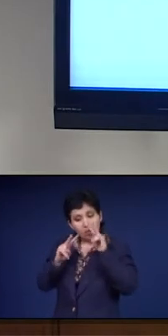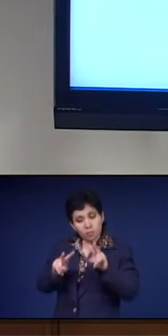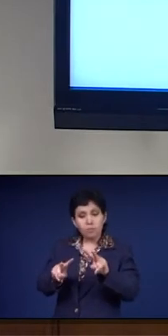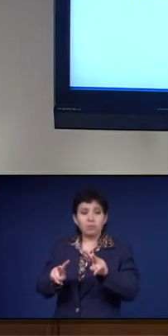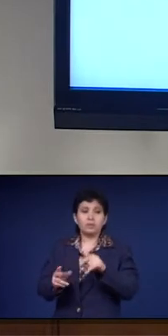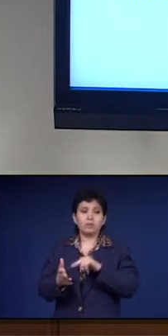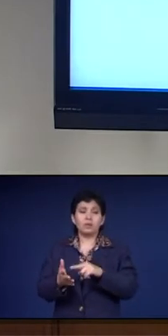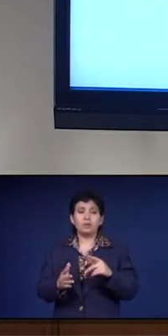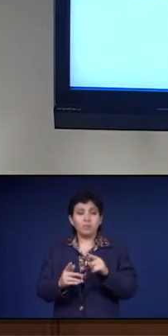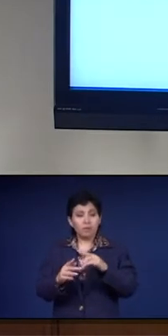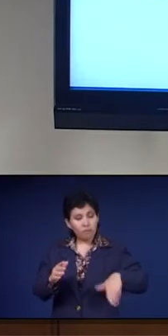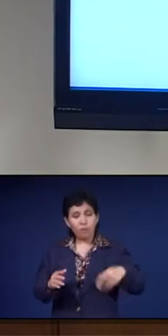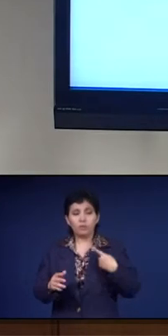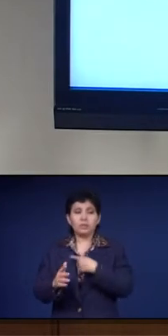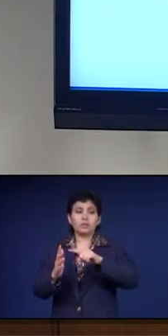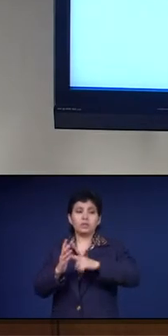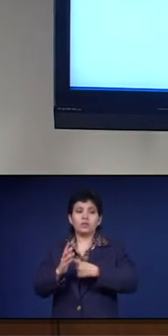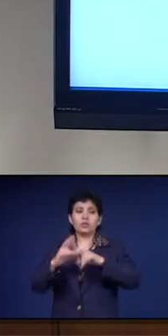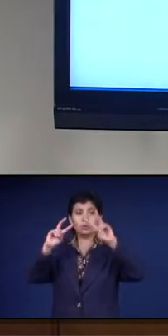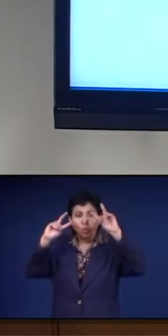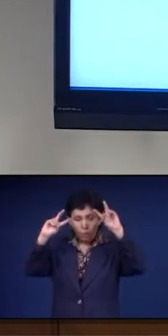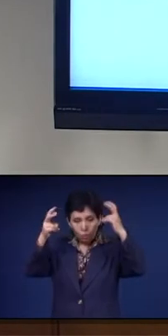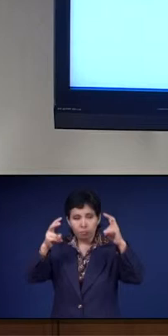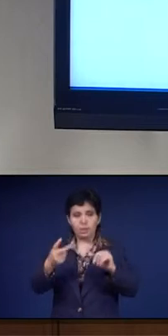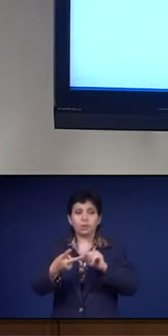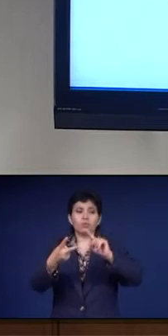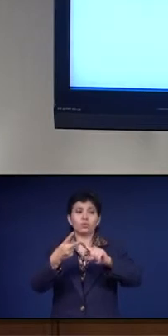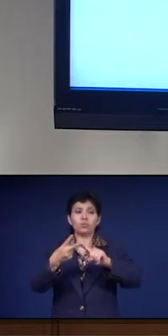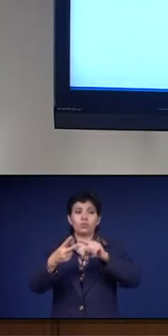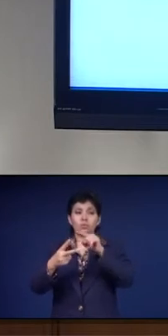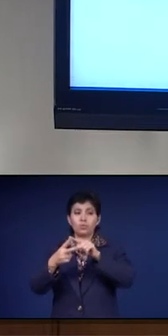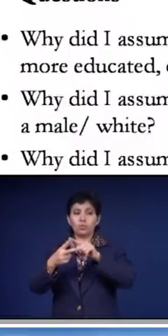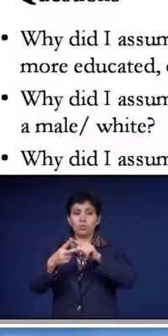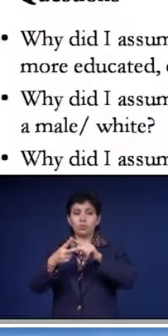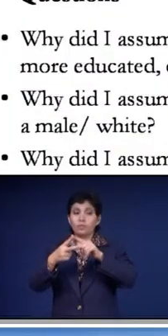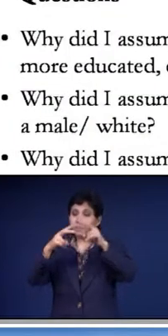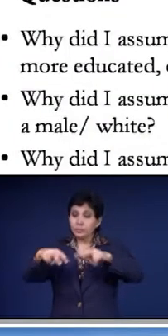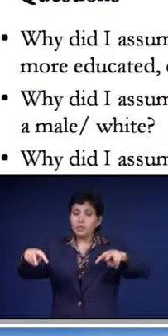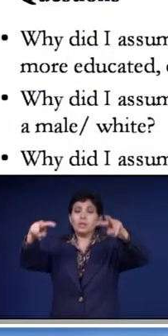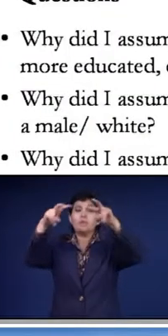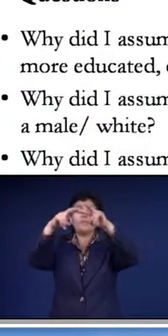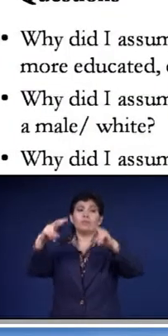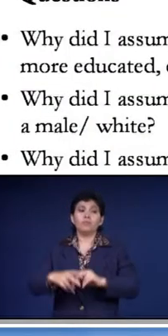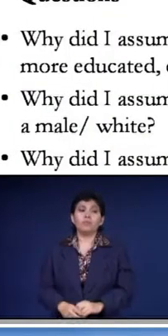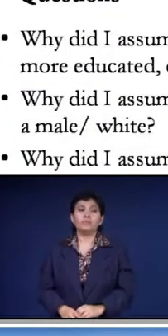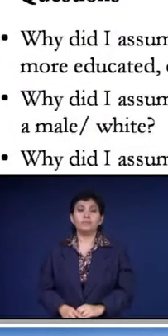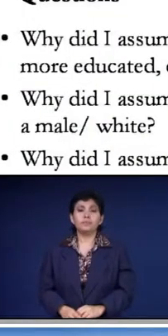That's before we start topic 2. This is a good example to evaluate what you're thinking right now.